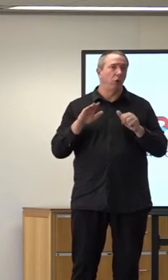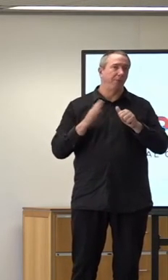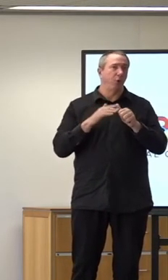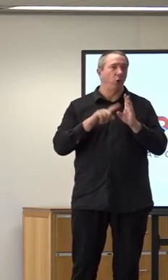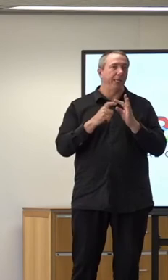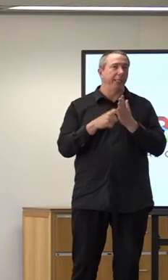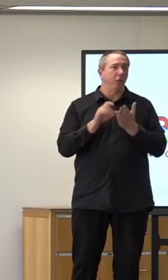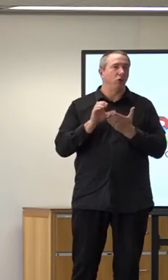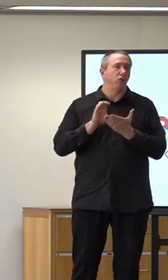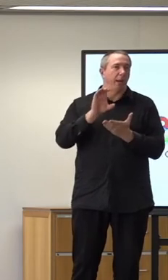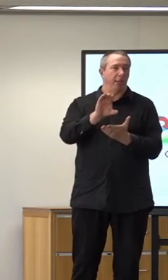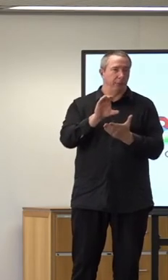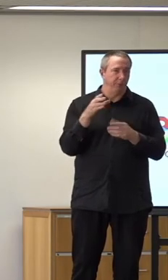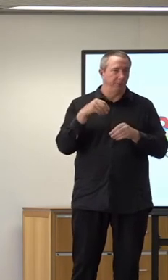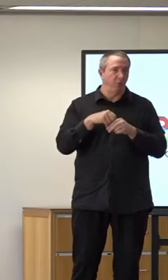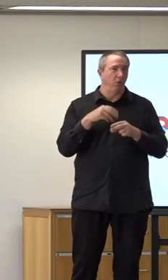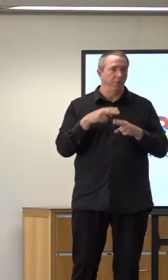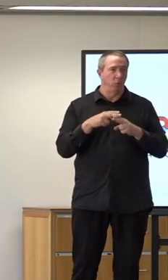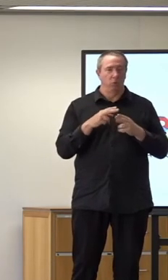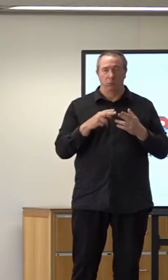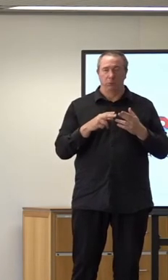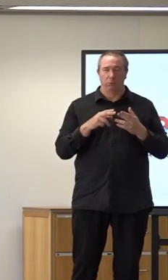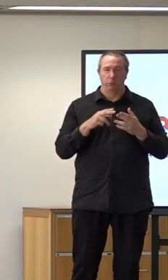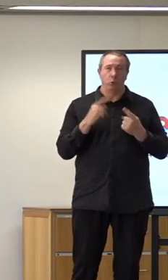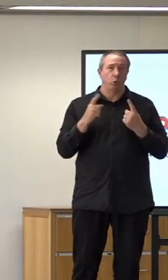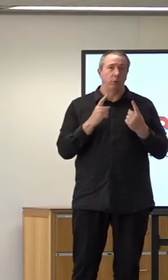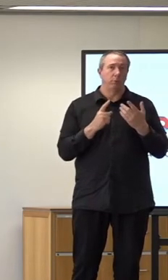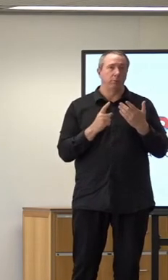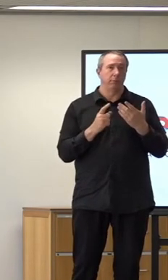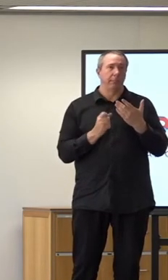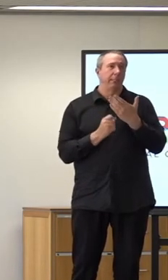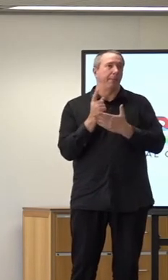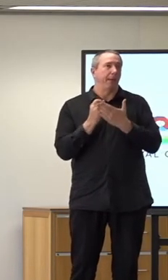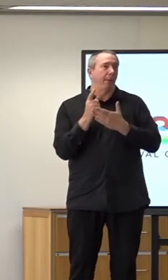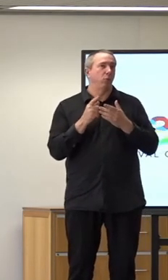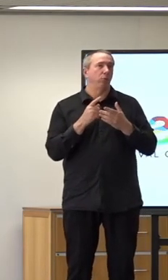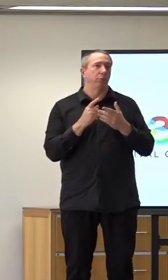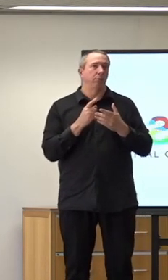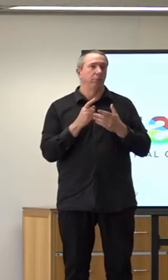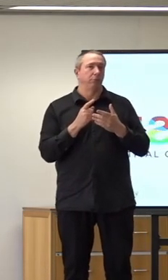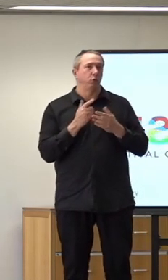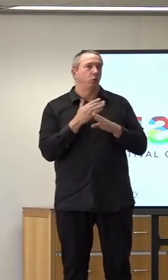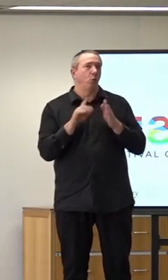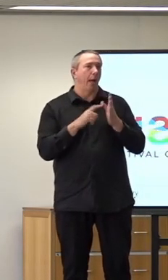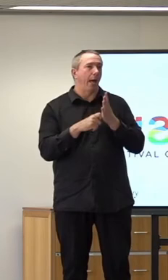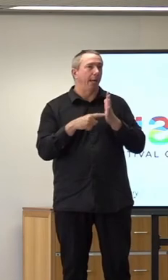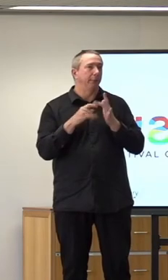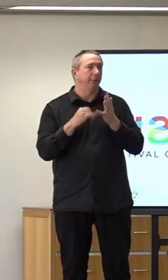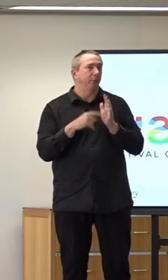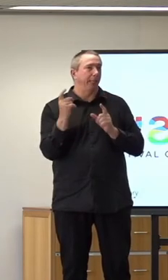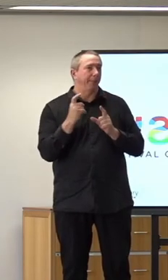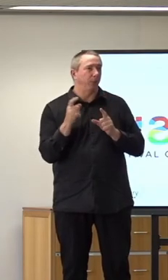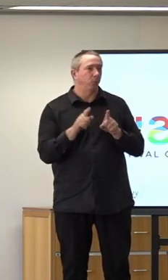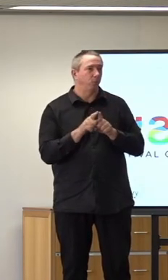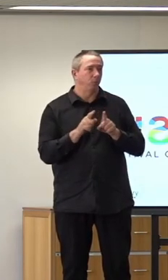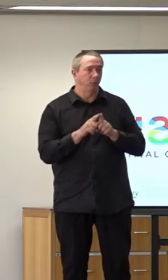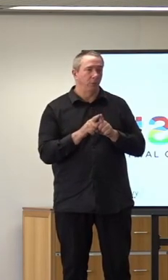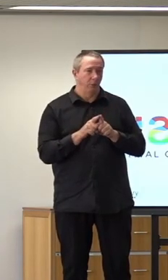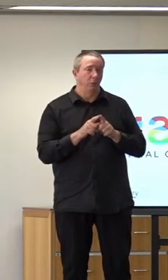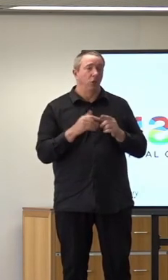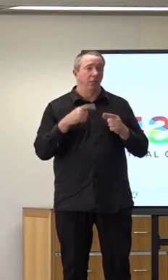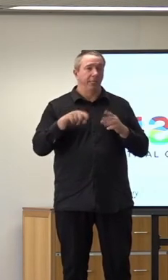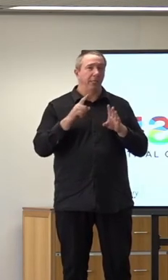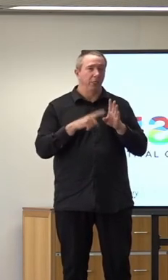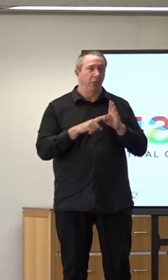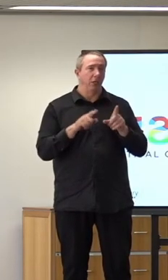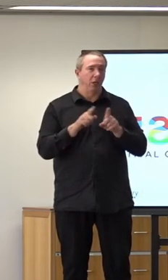an incredible national survey of who's coming up through the sector as well. And I think this year there was a really strong a representation